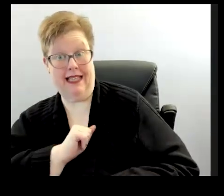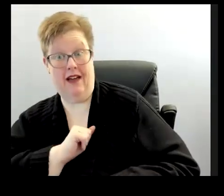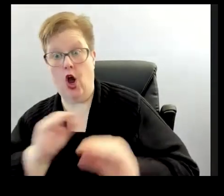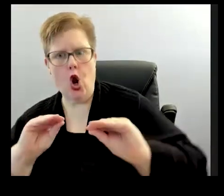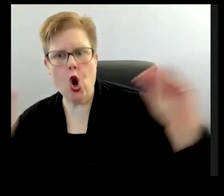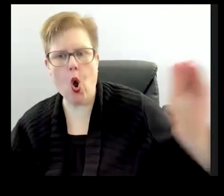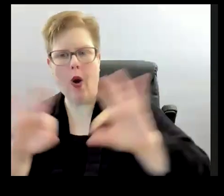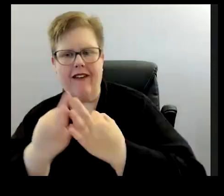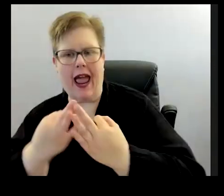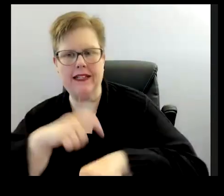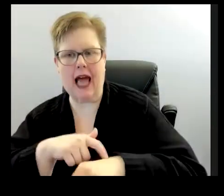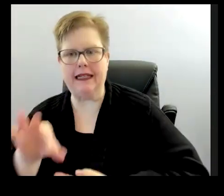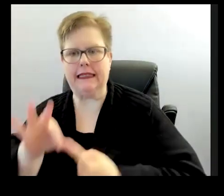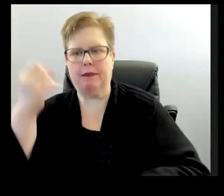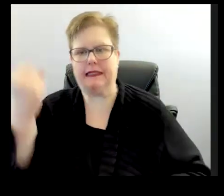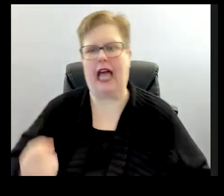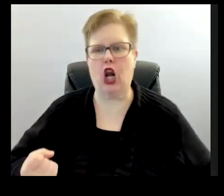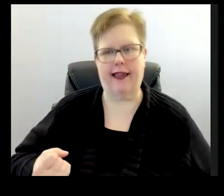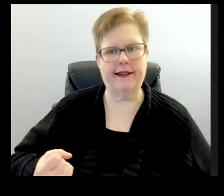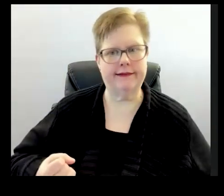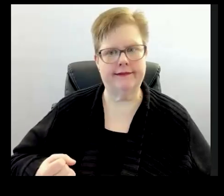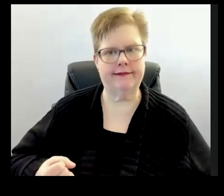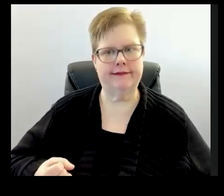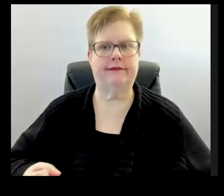family time any day but Saturday?